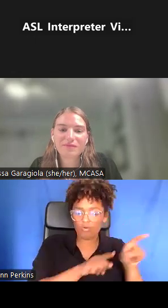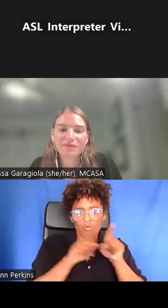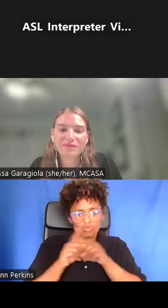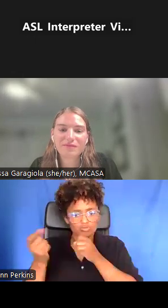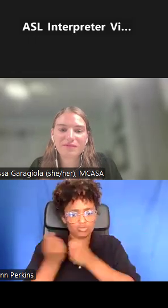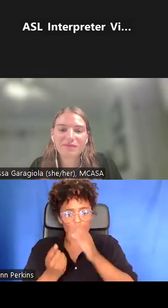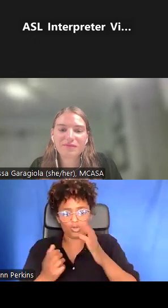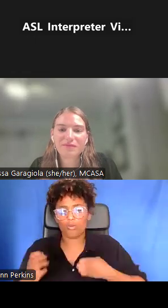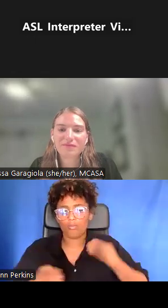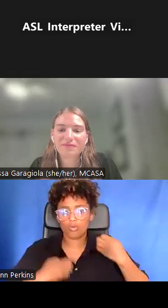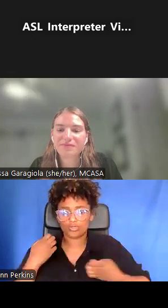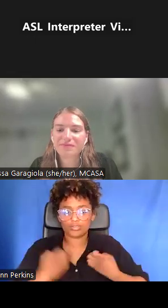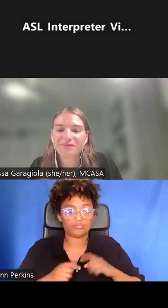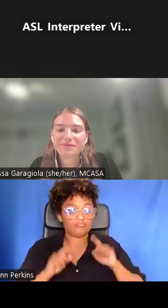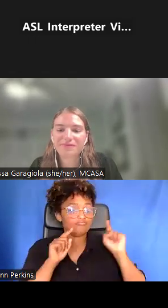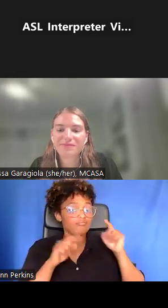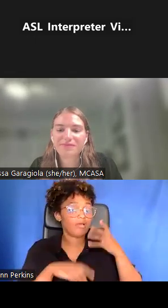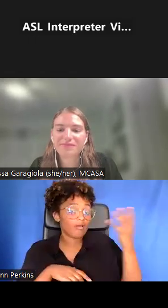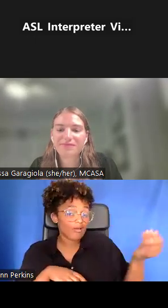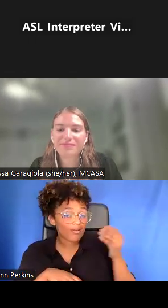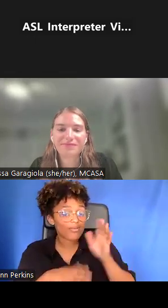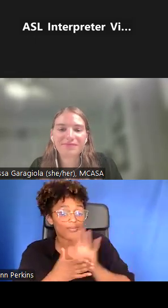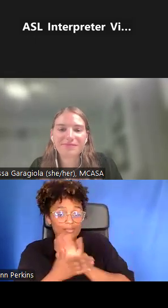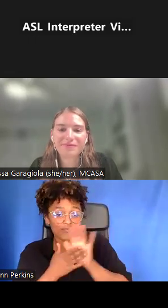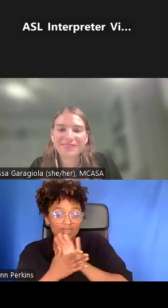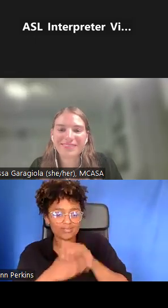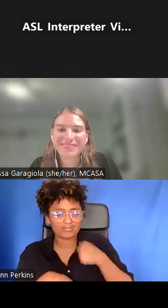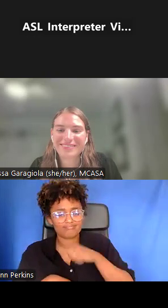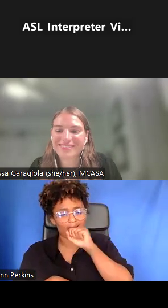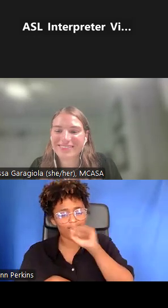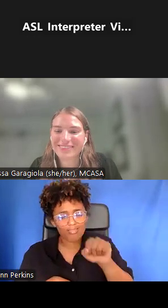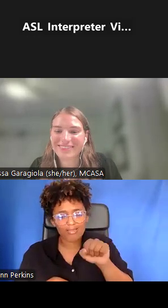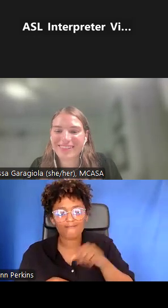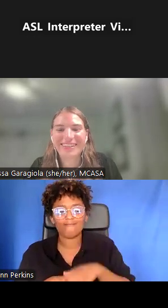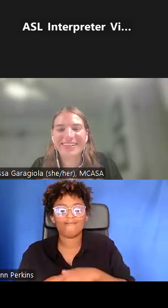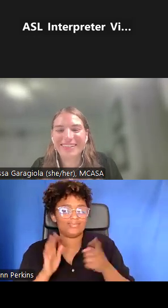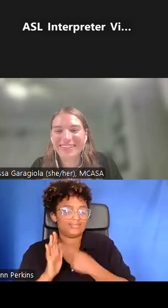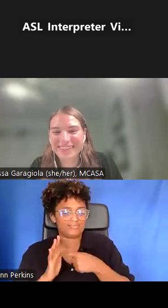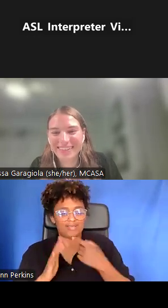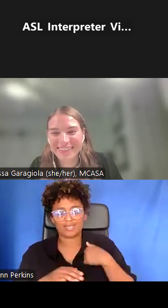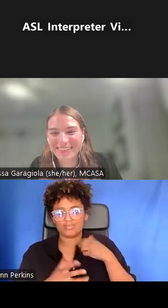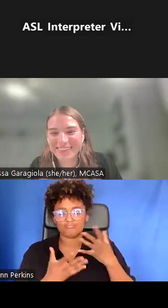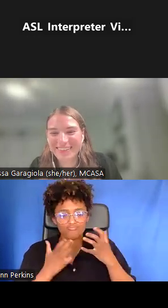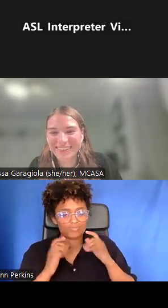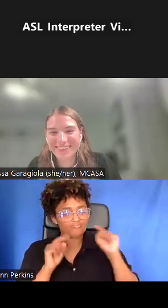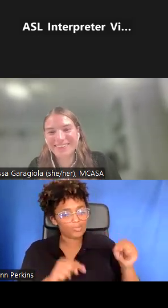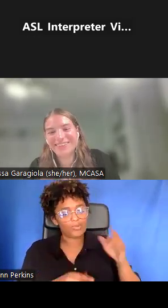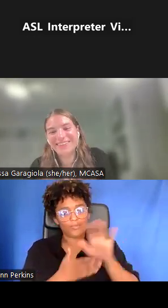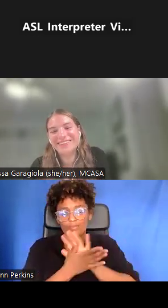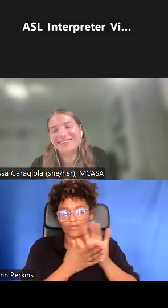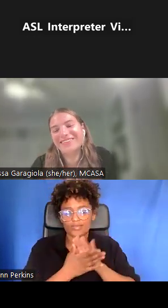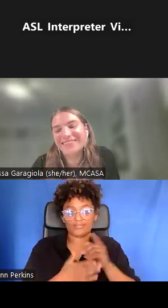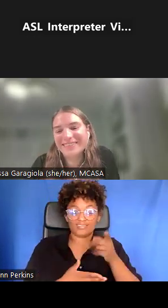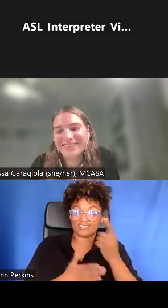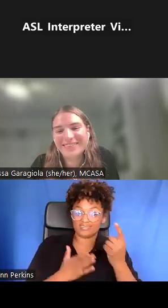going to the movies. I love going to the movies. Sometimes that really is just what I need. Oh, someone's already in Christmas movie mode. And